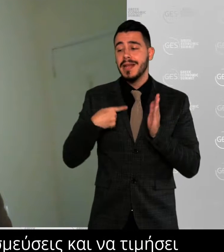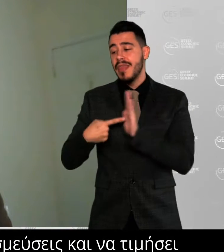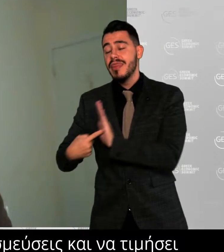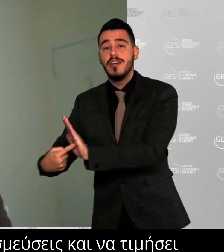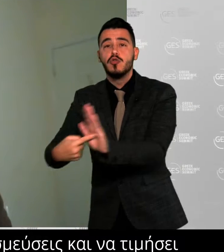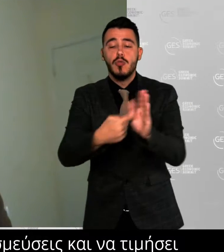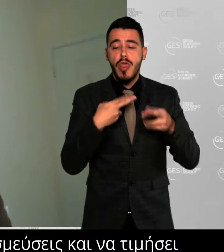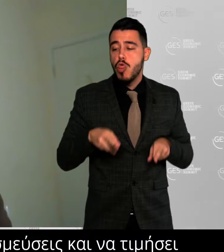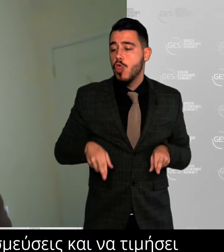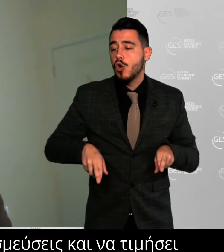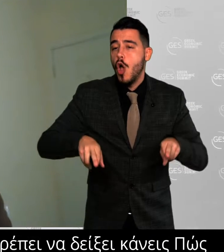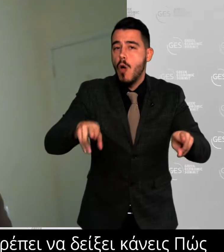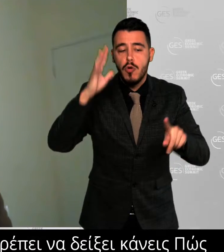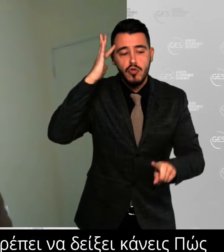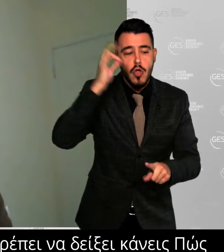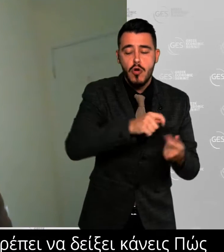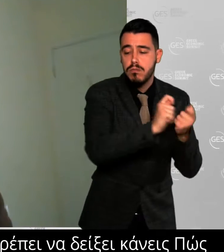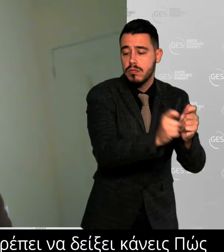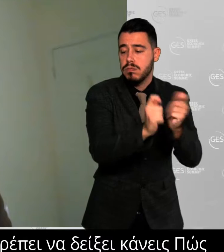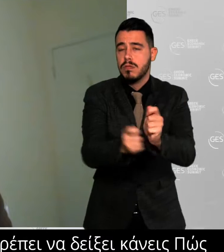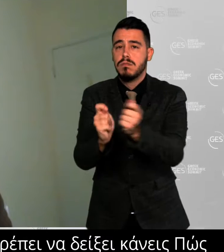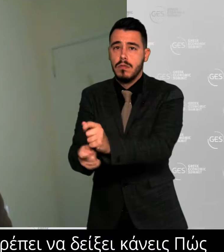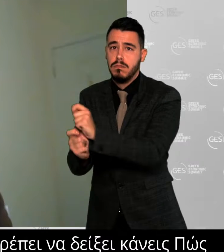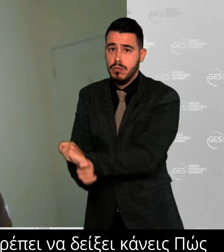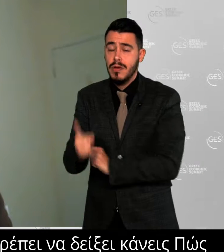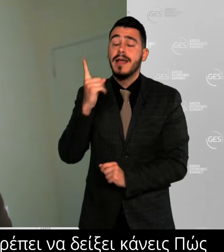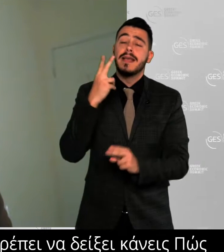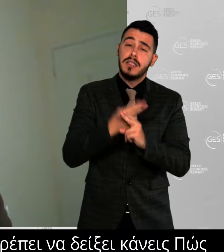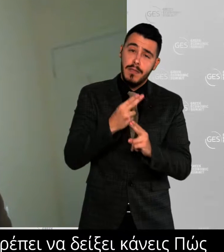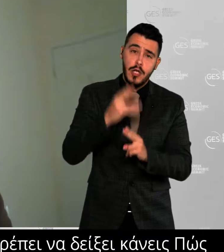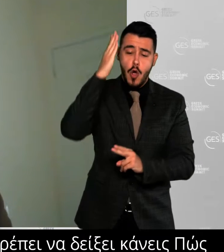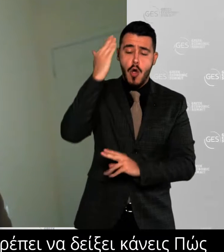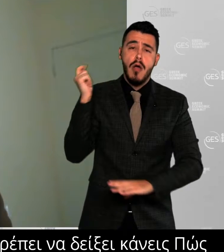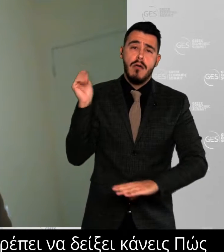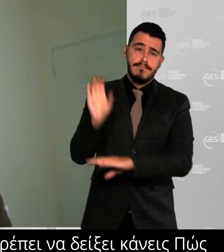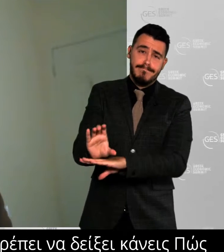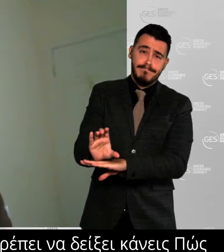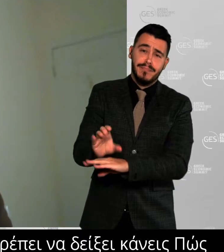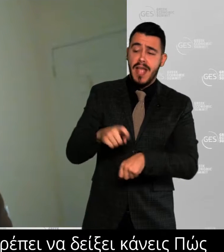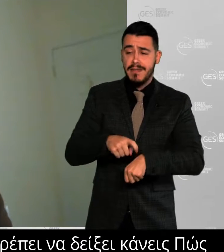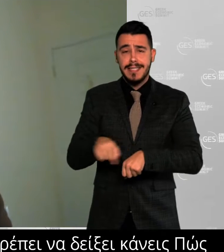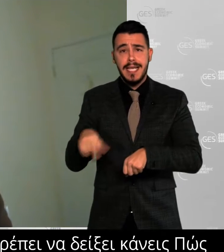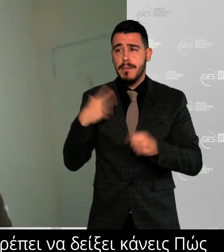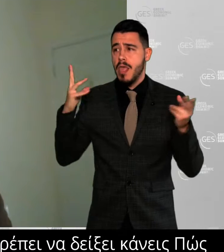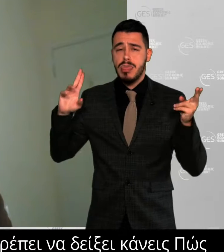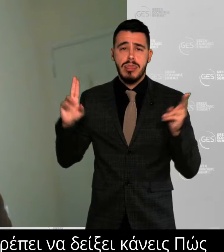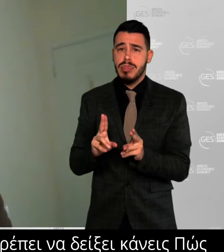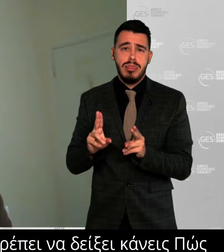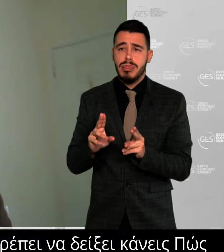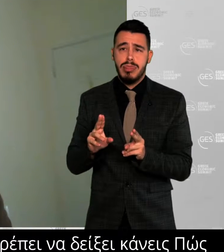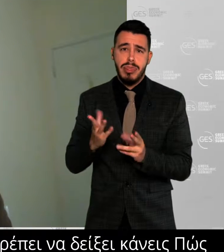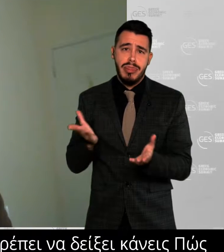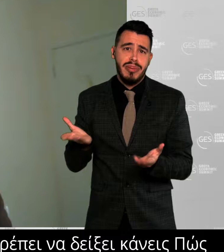is significant. I touched on that a little above. There is not enough capital at the moment flowing towards net zero activities, and we need to scale that